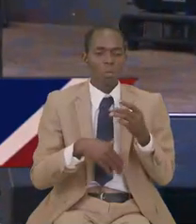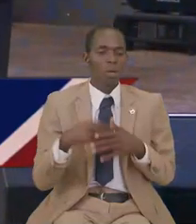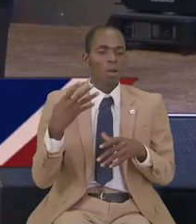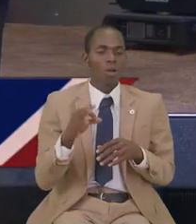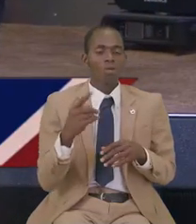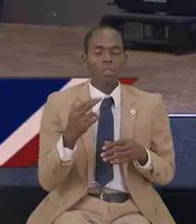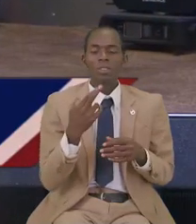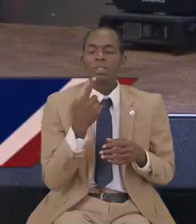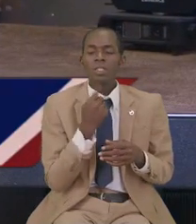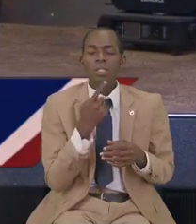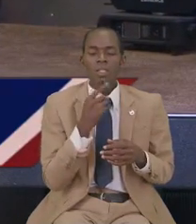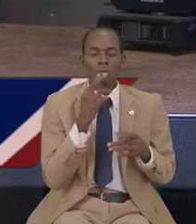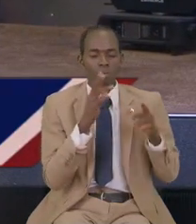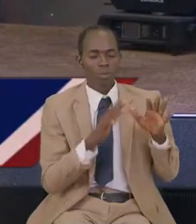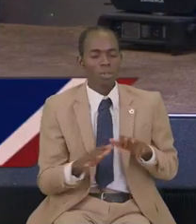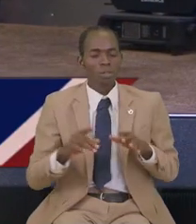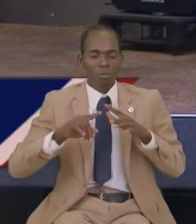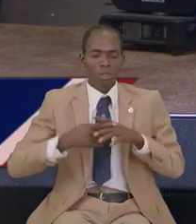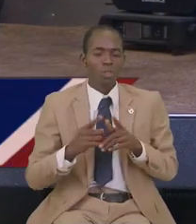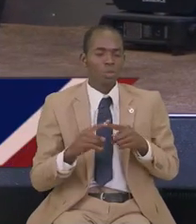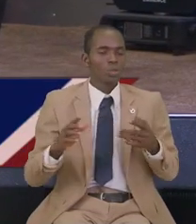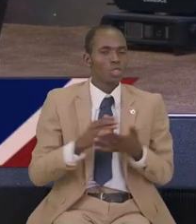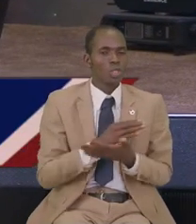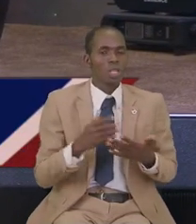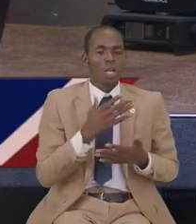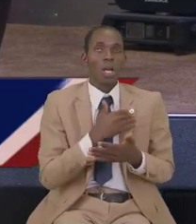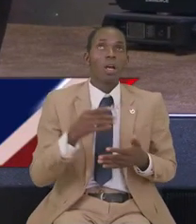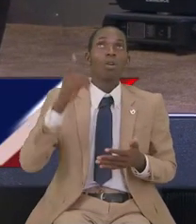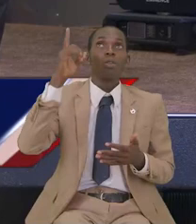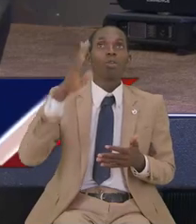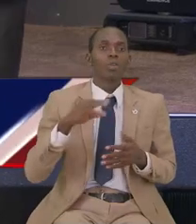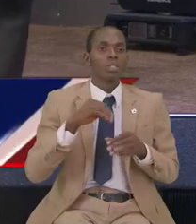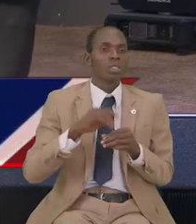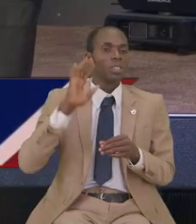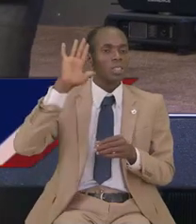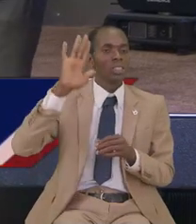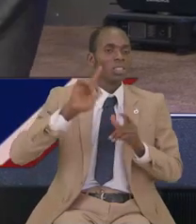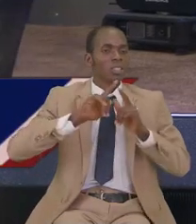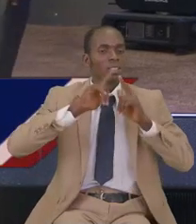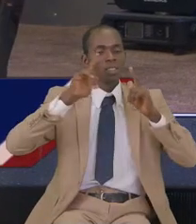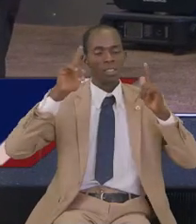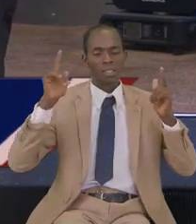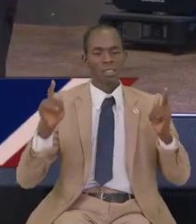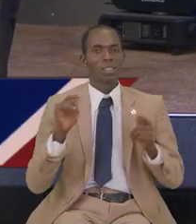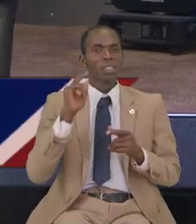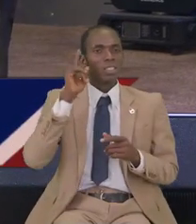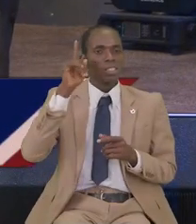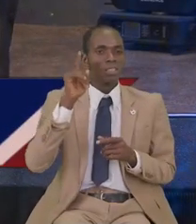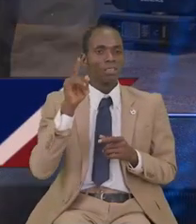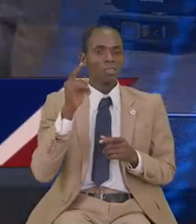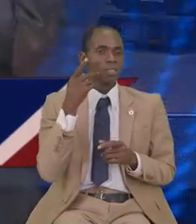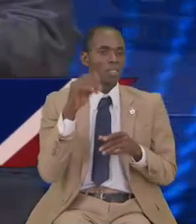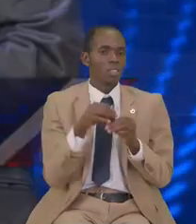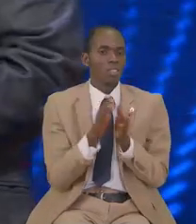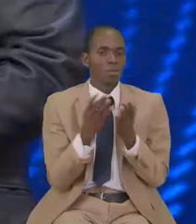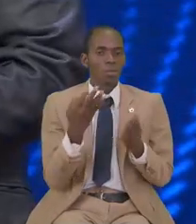into singing. And they were singing, God is great and God is glorious. And when they overcame in Judges, chapter